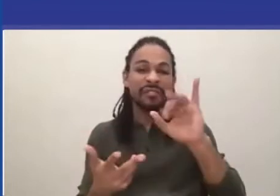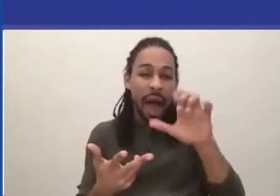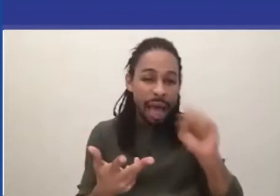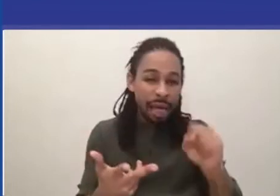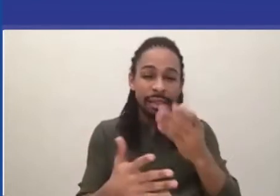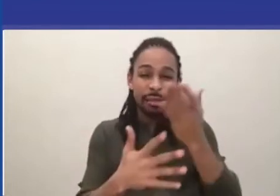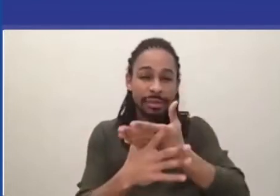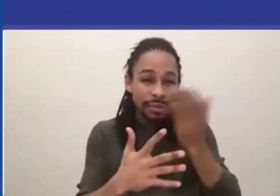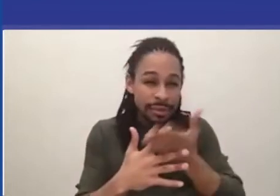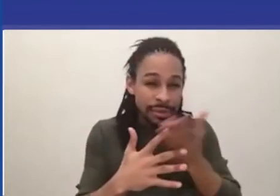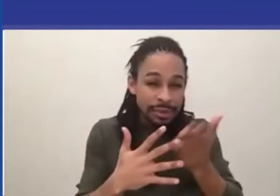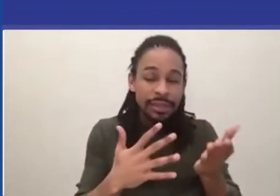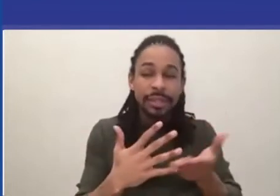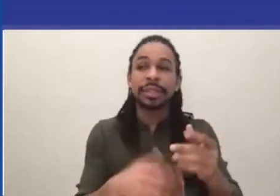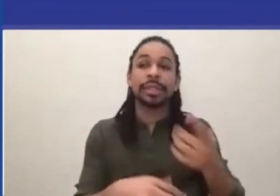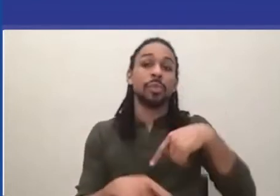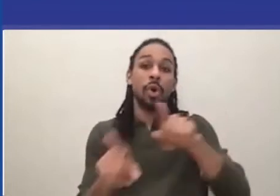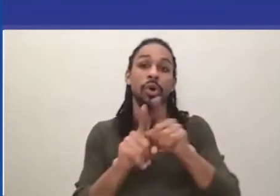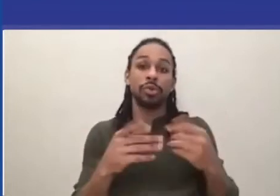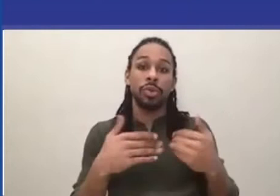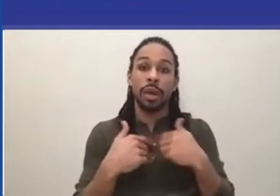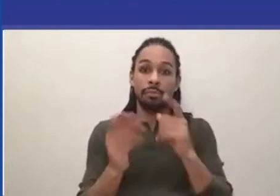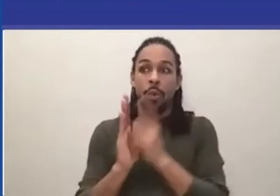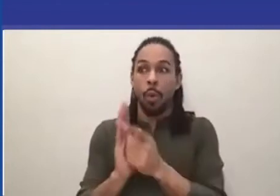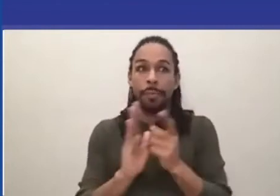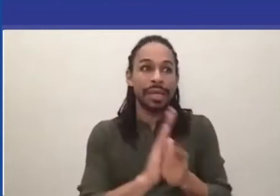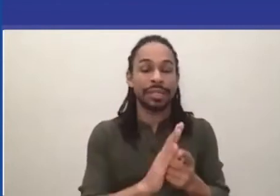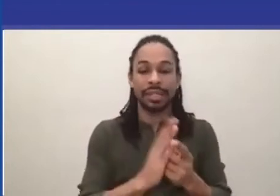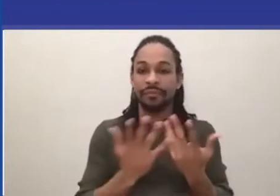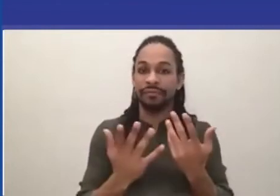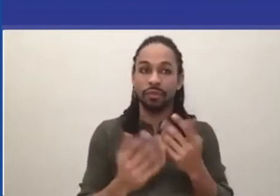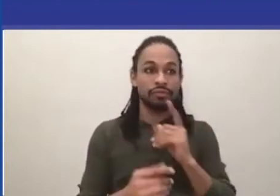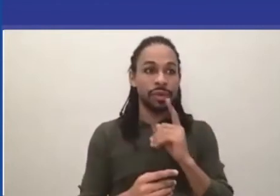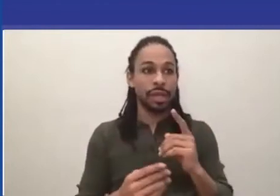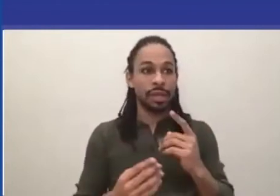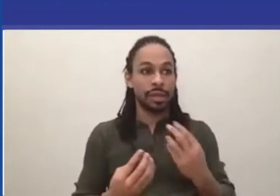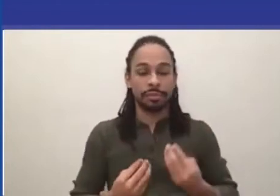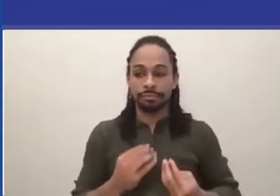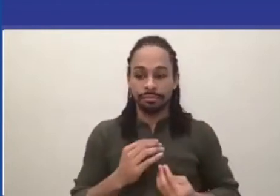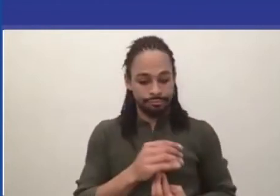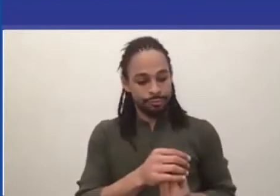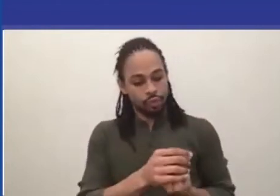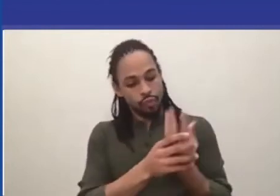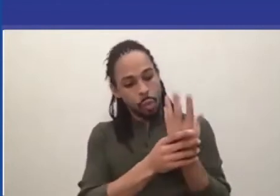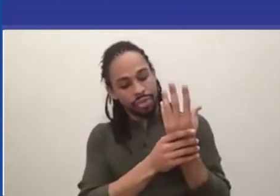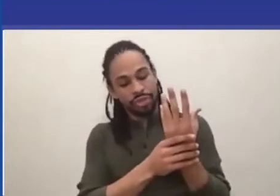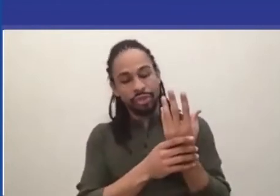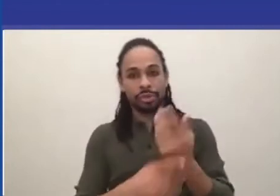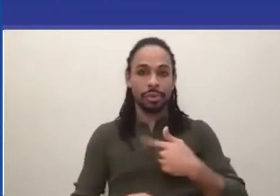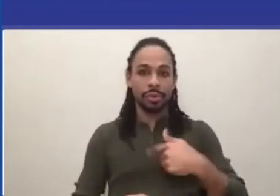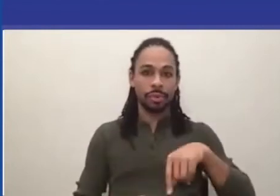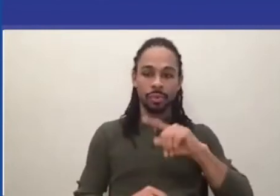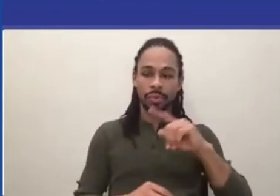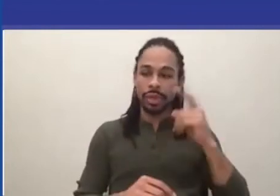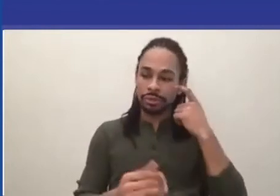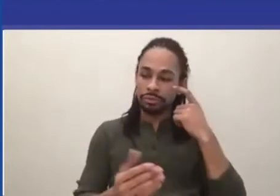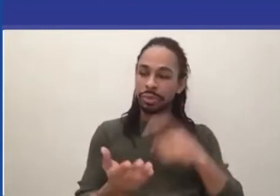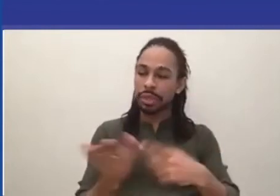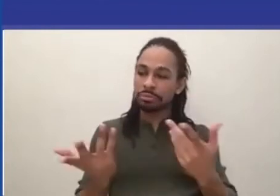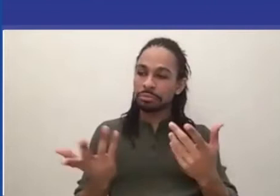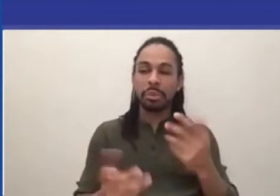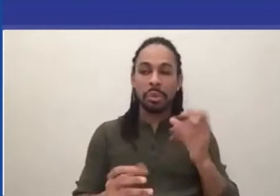of blossoming where we just said, okay, we're going online. And so we've taught a few